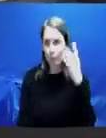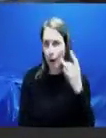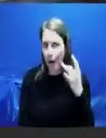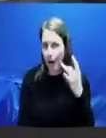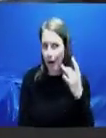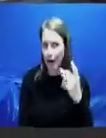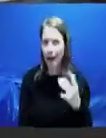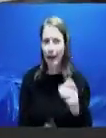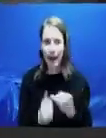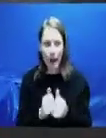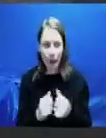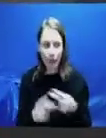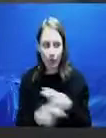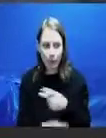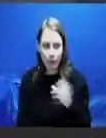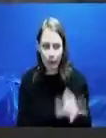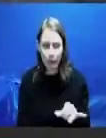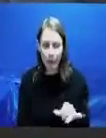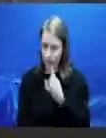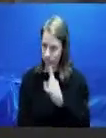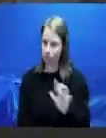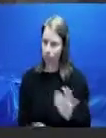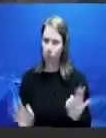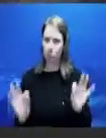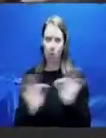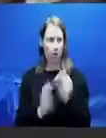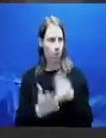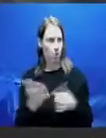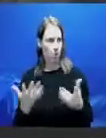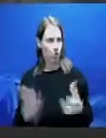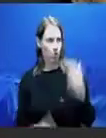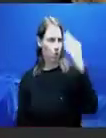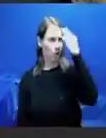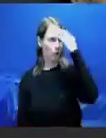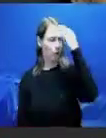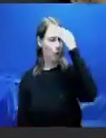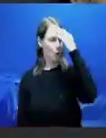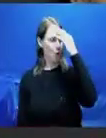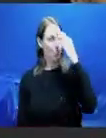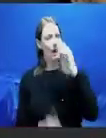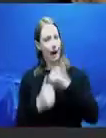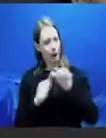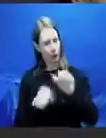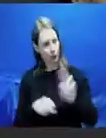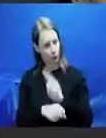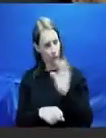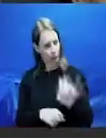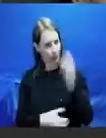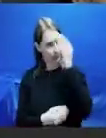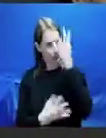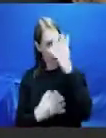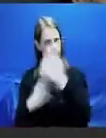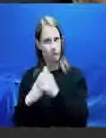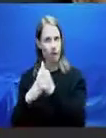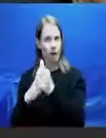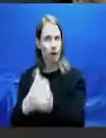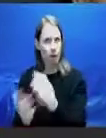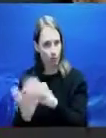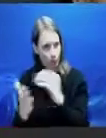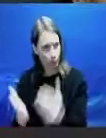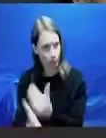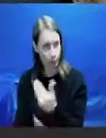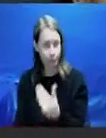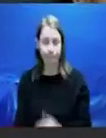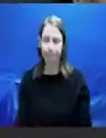our knowledge? But it hasn't necessarily been easy. Preparation for these new, more rigorous math tasks takes a lot of time.